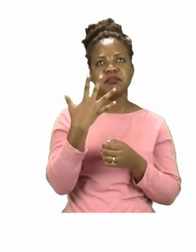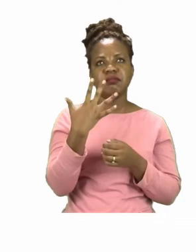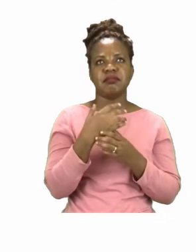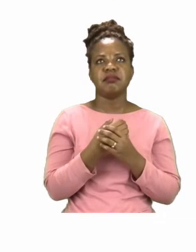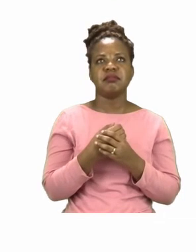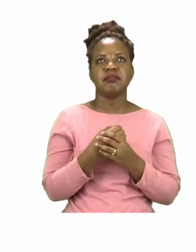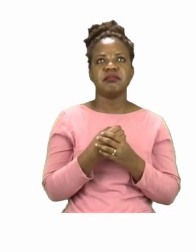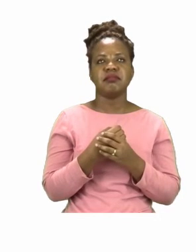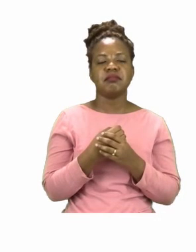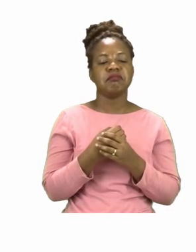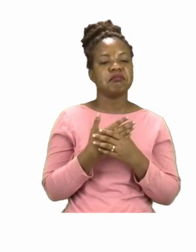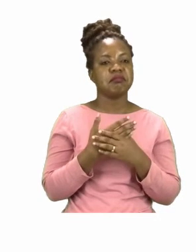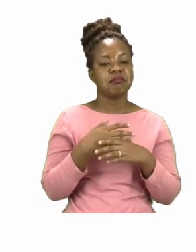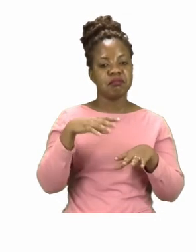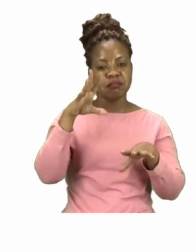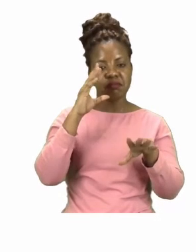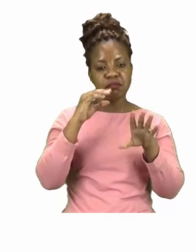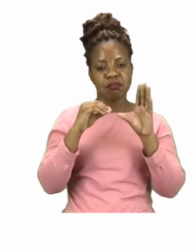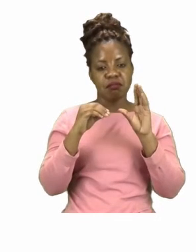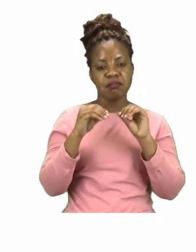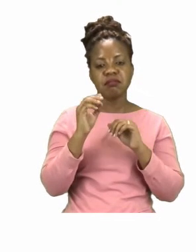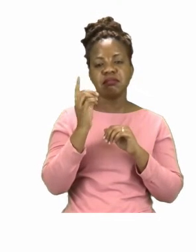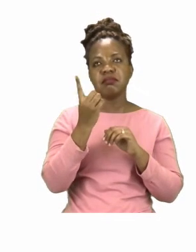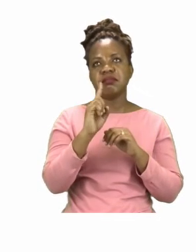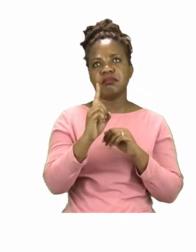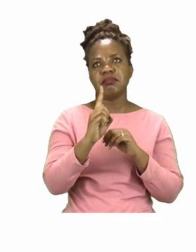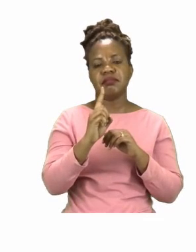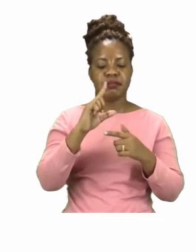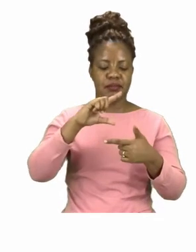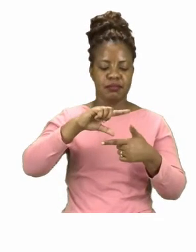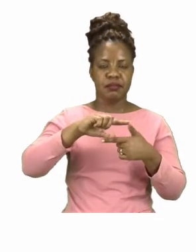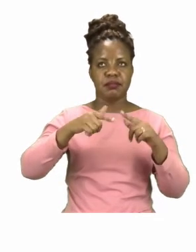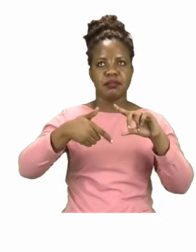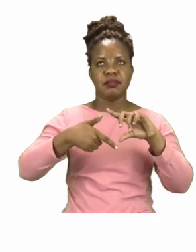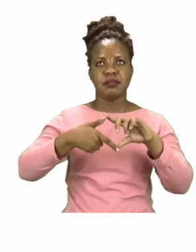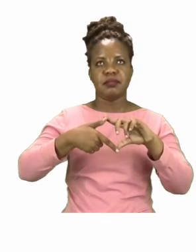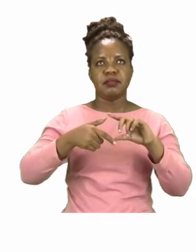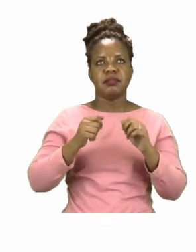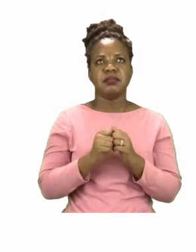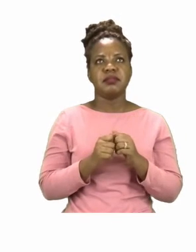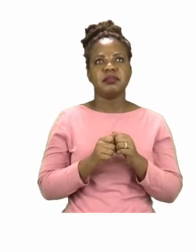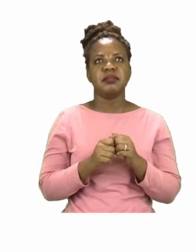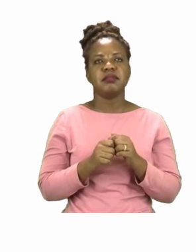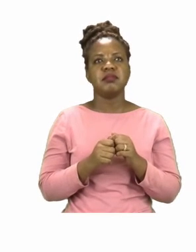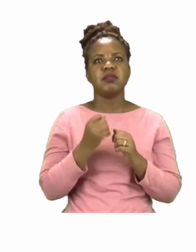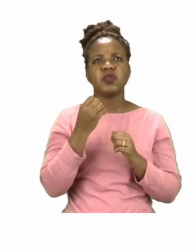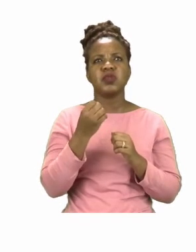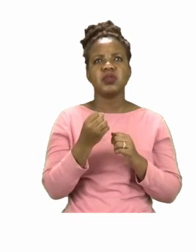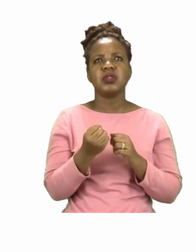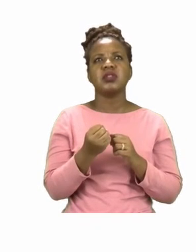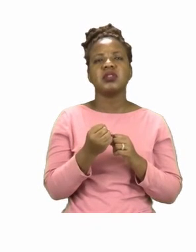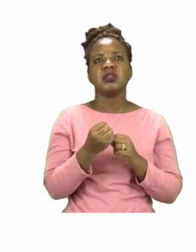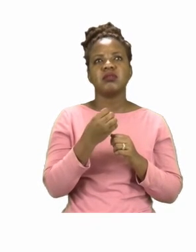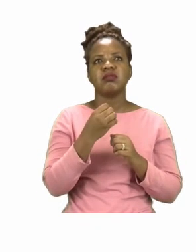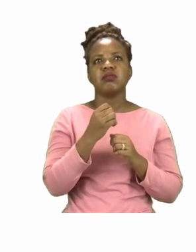going to be doing shapes. Now these shapes, you are going to answer question 1 2, and